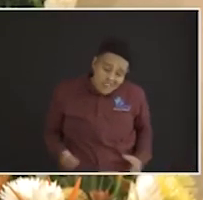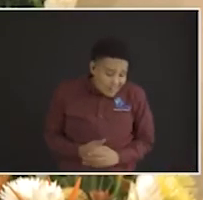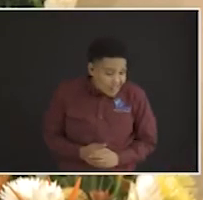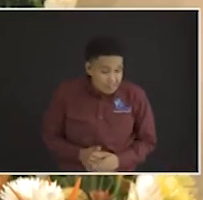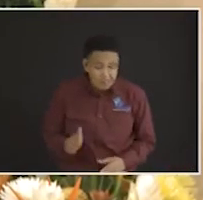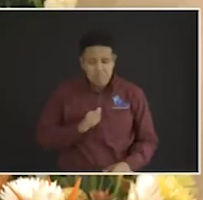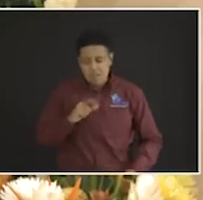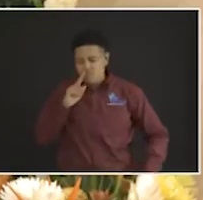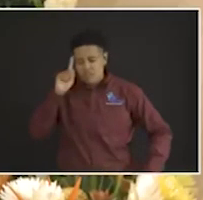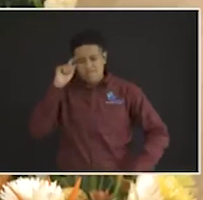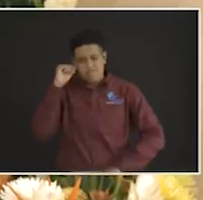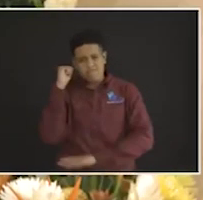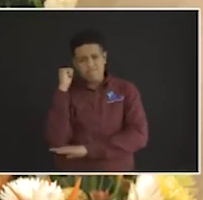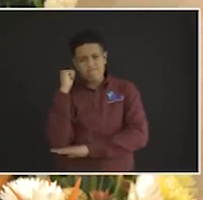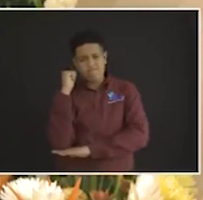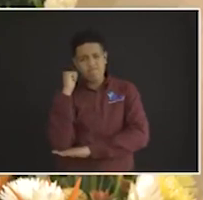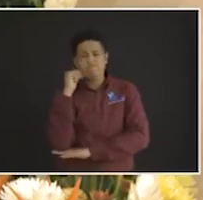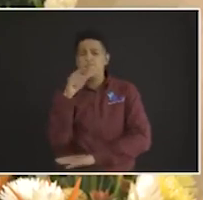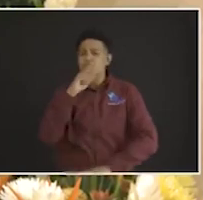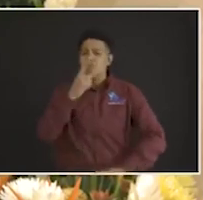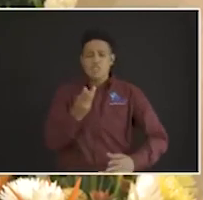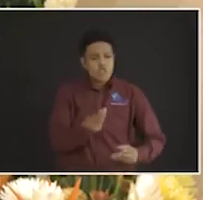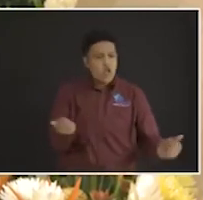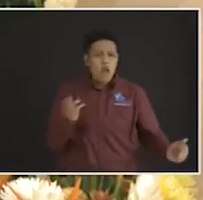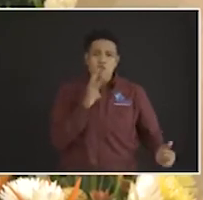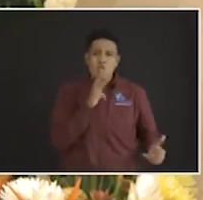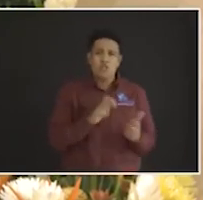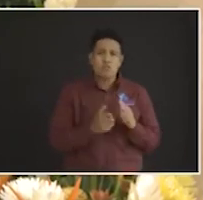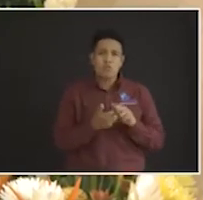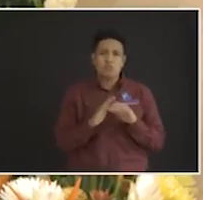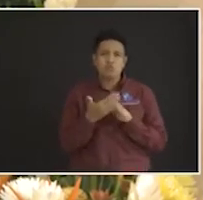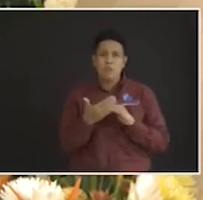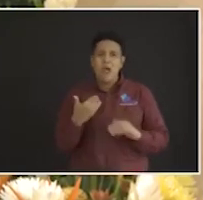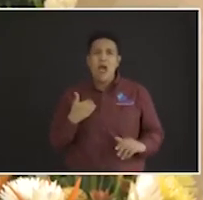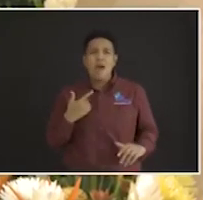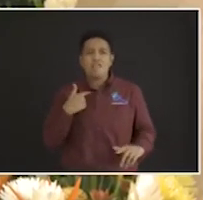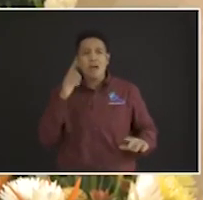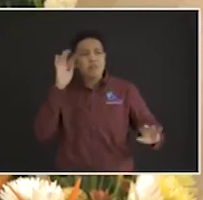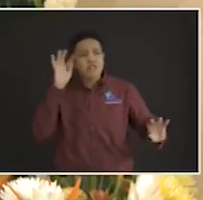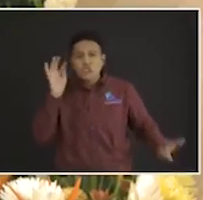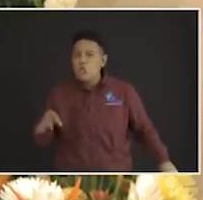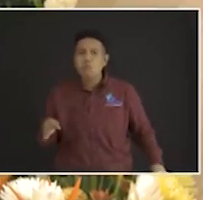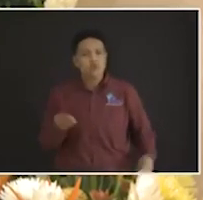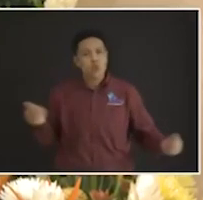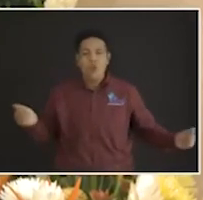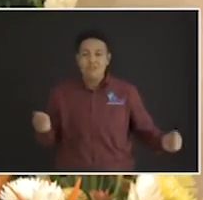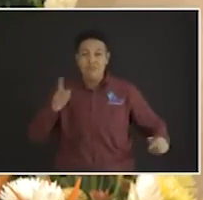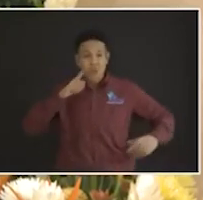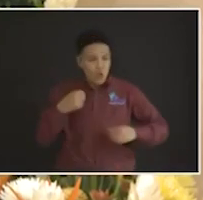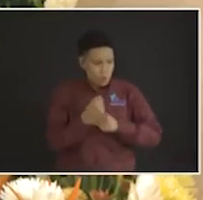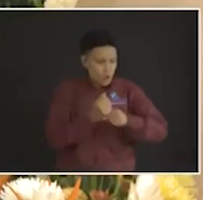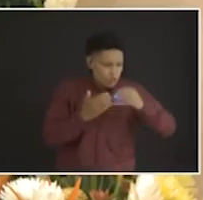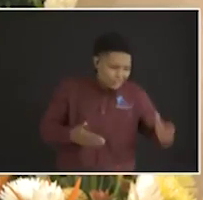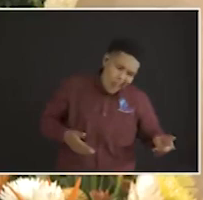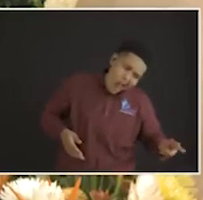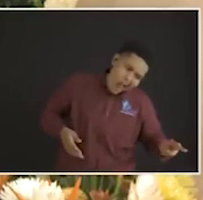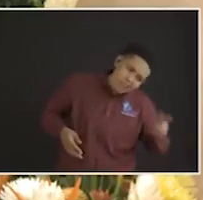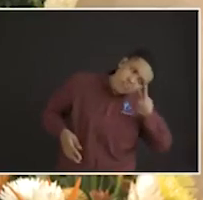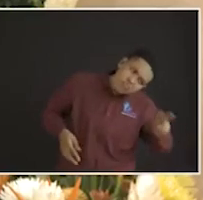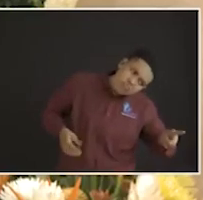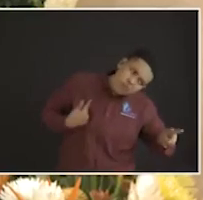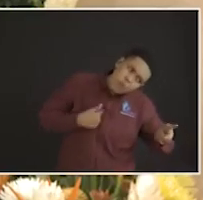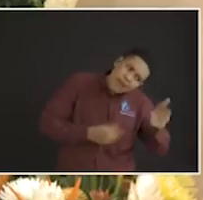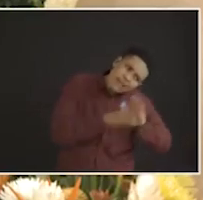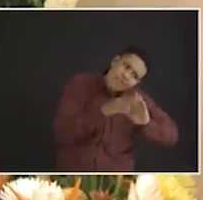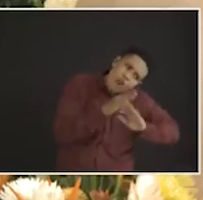I am determined to solve this water problem. On the production side of the problem, we have developed